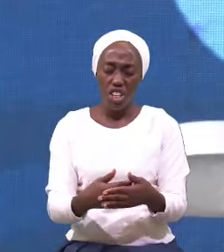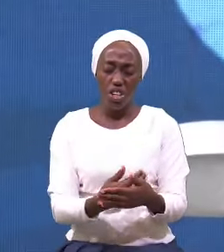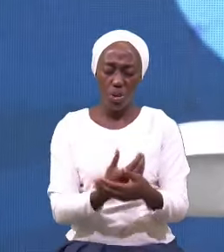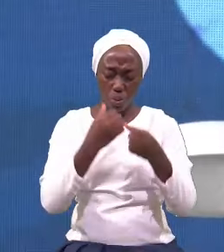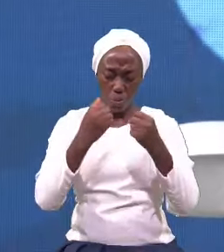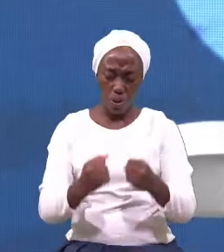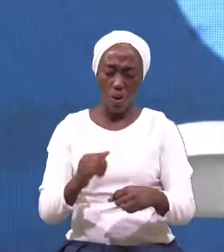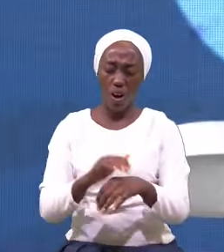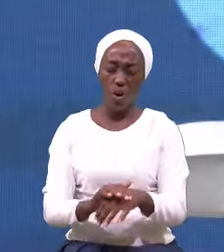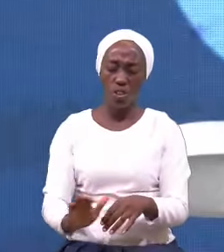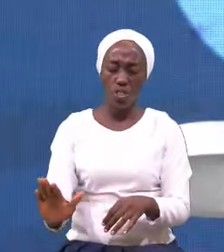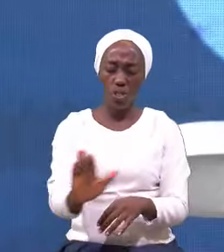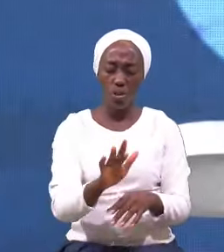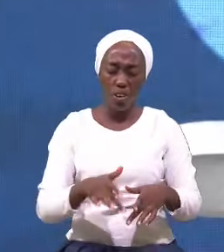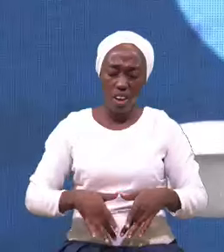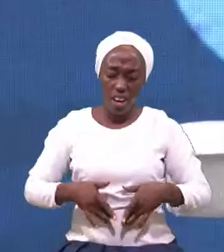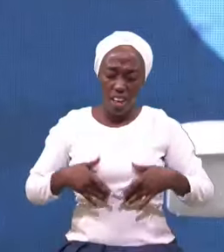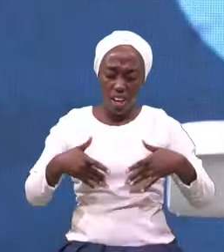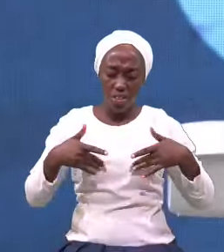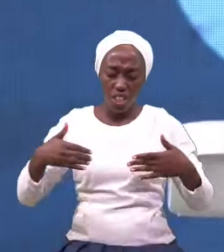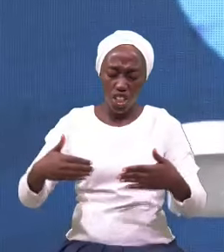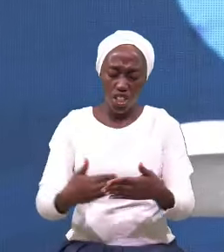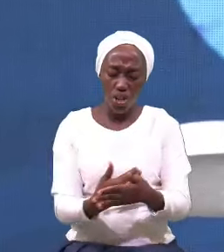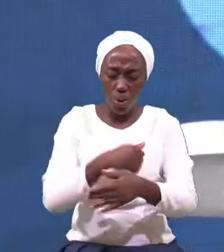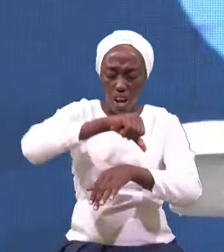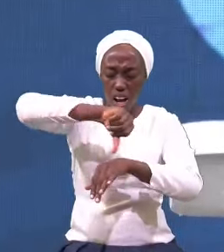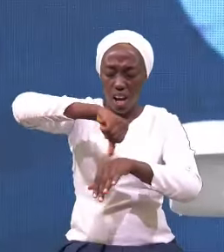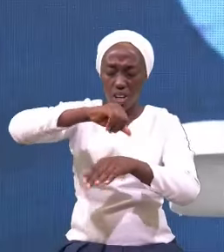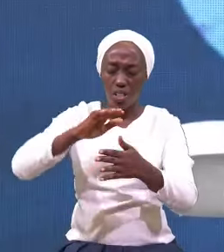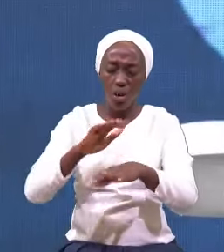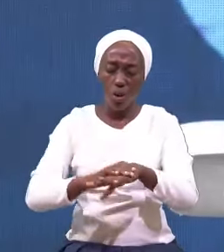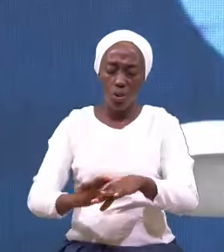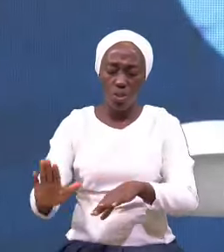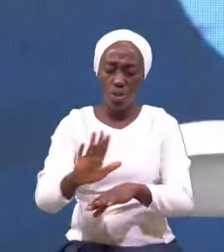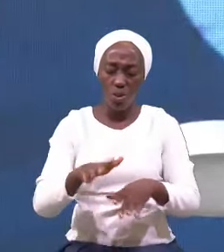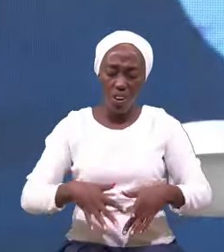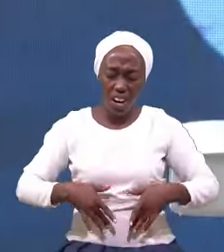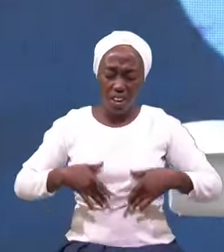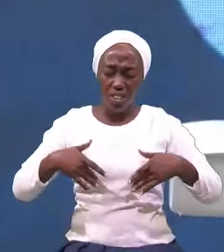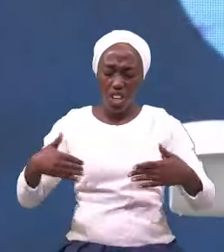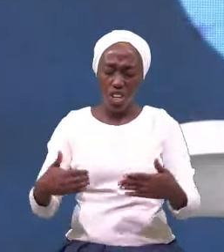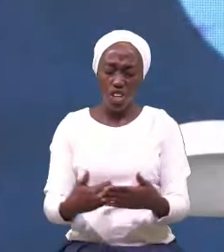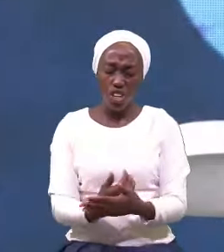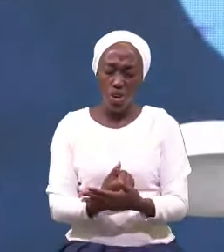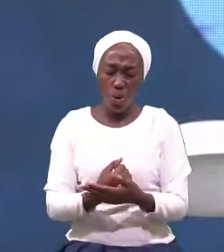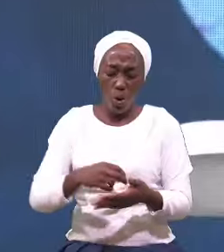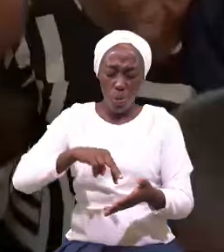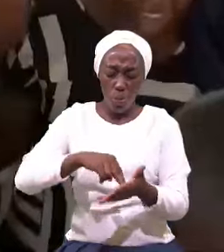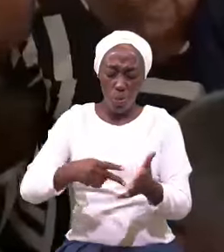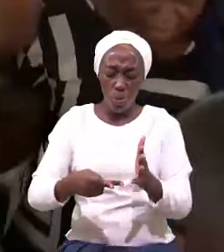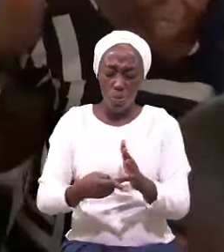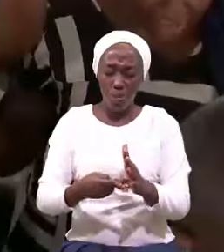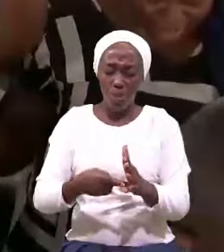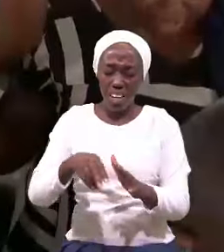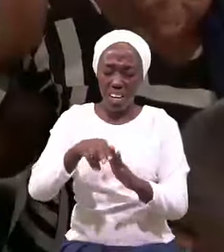your life, new anointing upon your life, new purposefulness in your life.